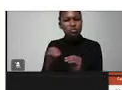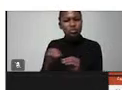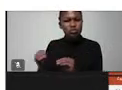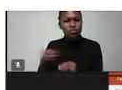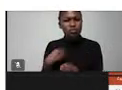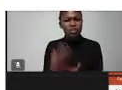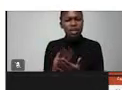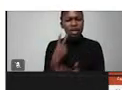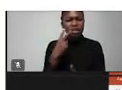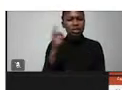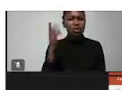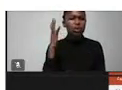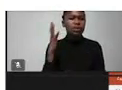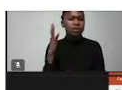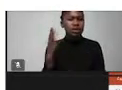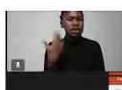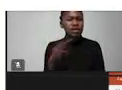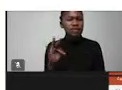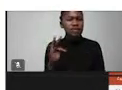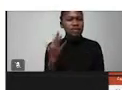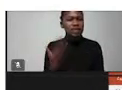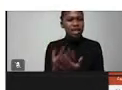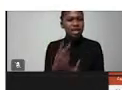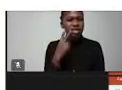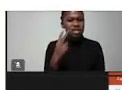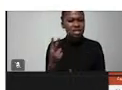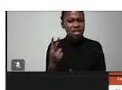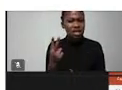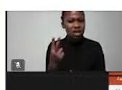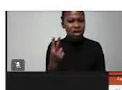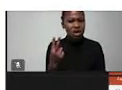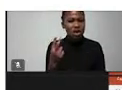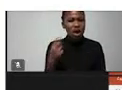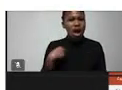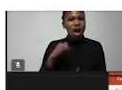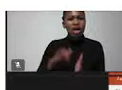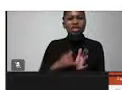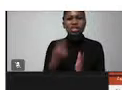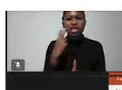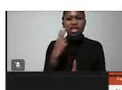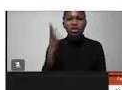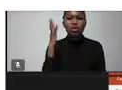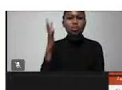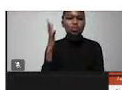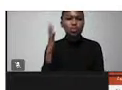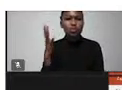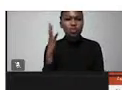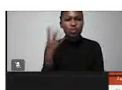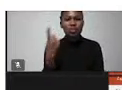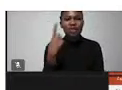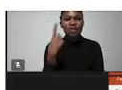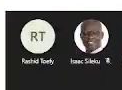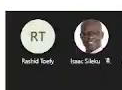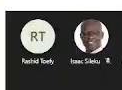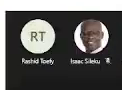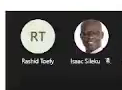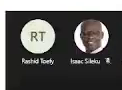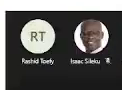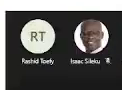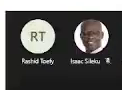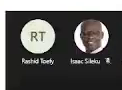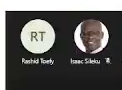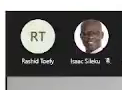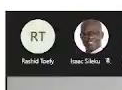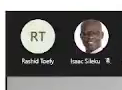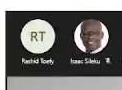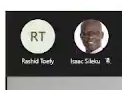mode. I'm not sure if anybody else is seeing that, but I'm seeing just your not presentation mode on the first slide. Give